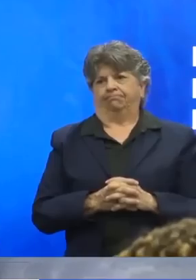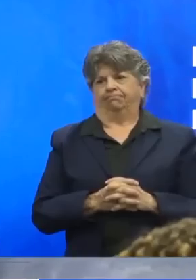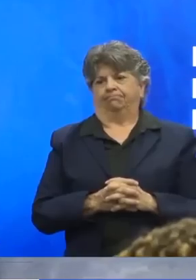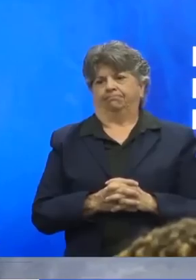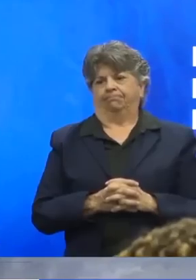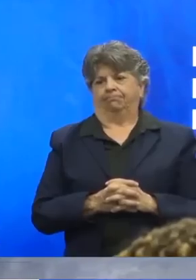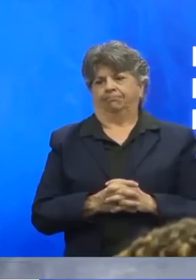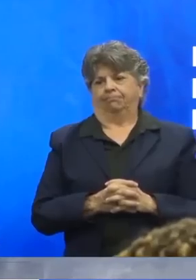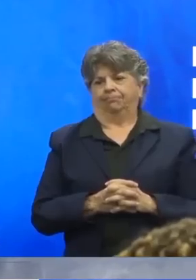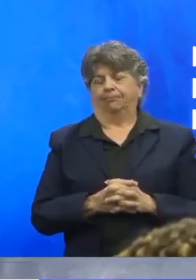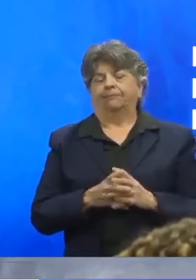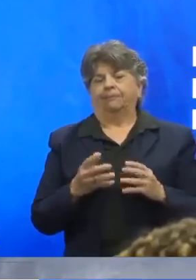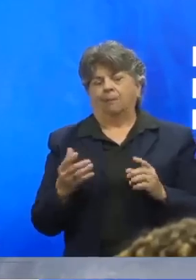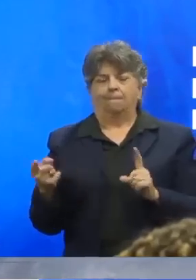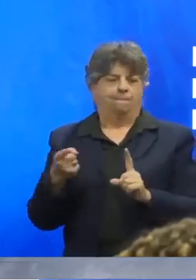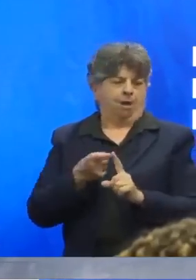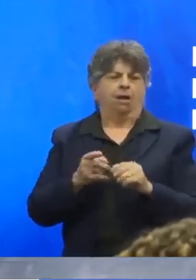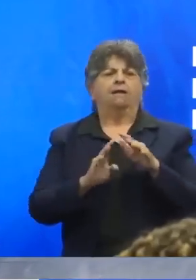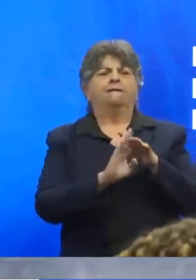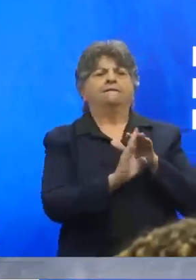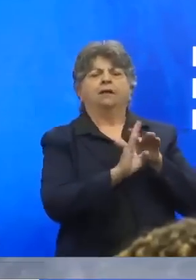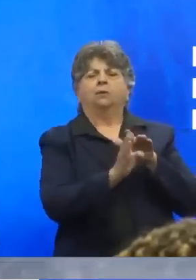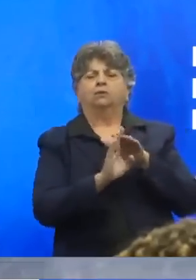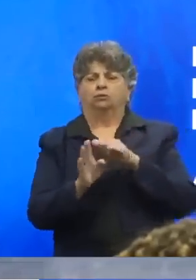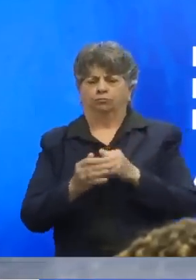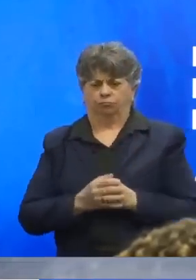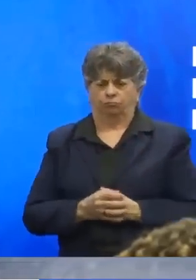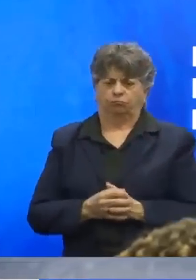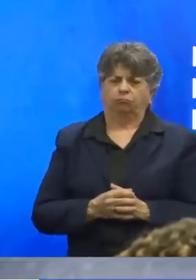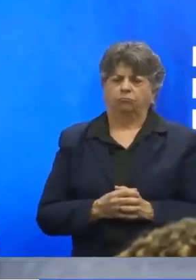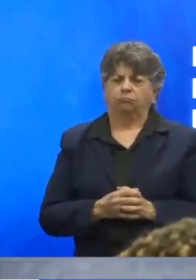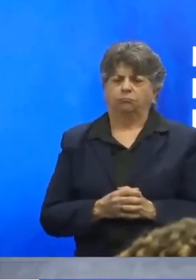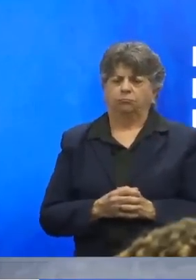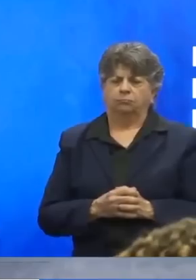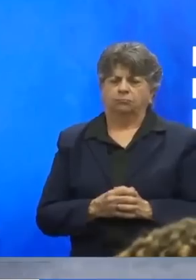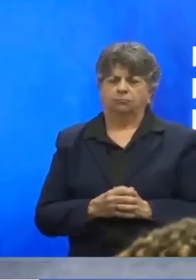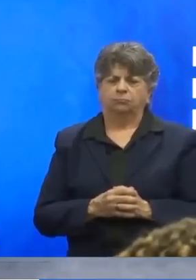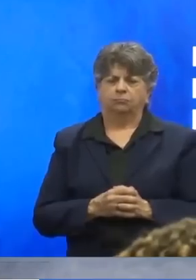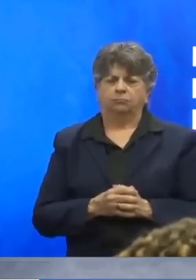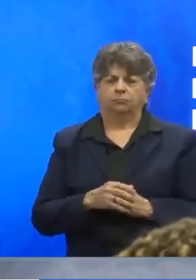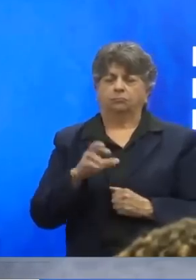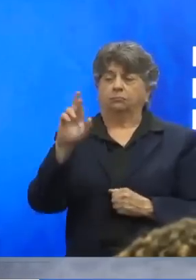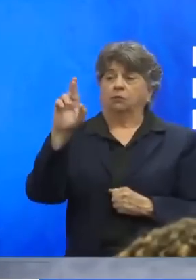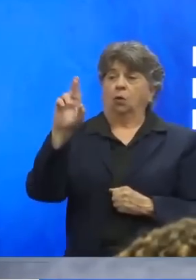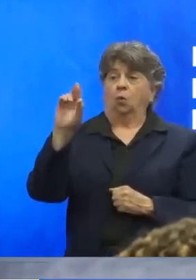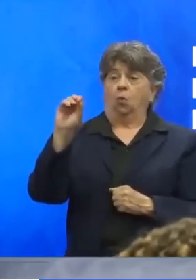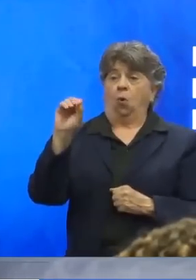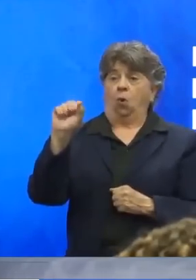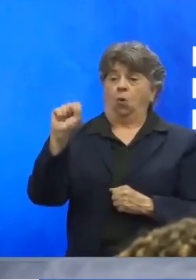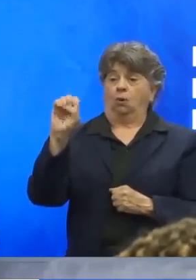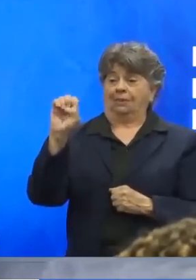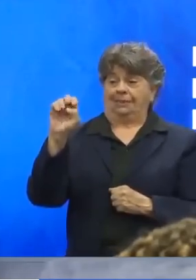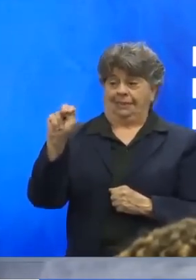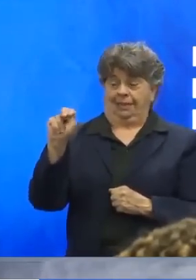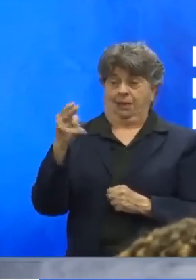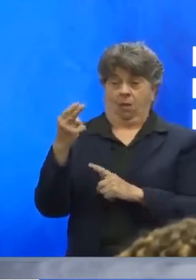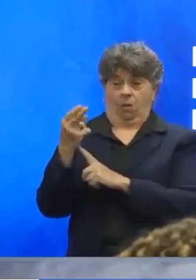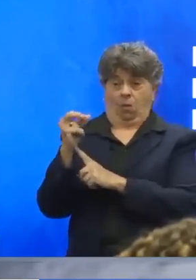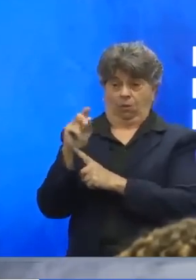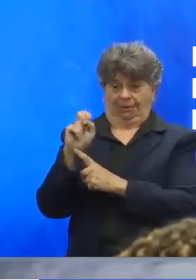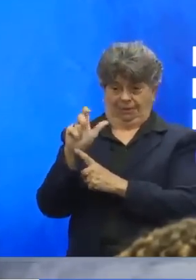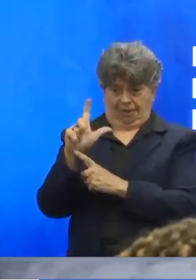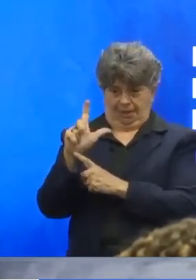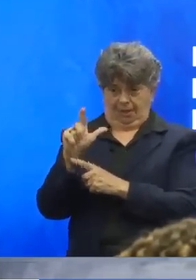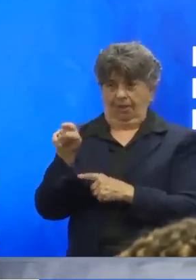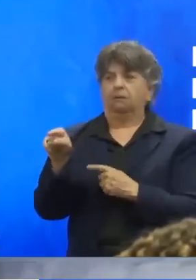Evacuation. So Rosen Hotels has activated its Florida resident distress rates. So that's going to be a reduced rate for families that